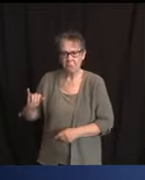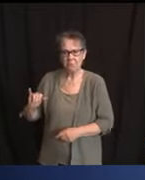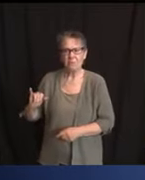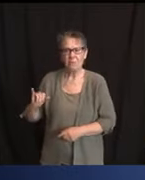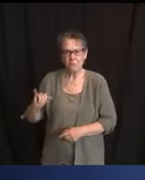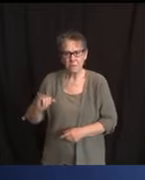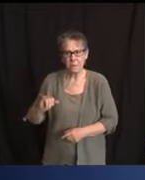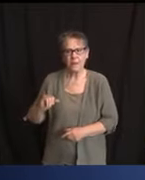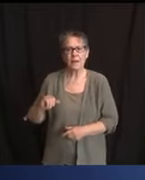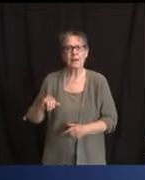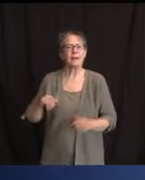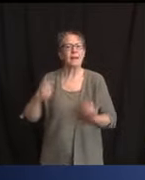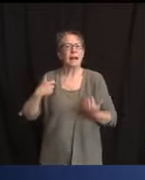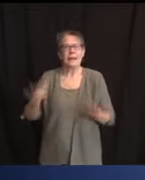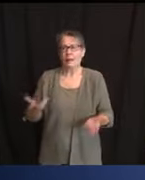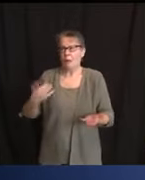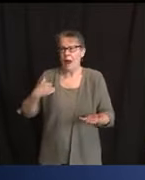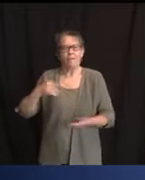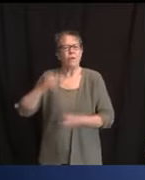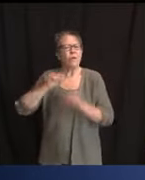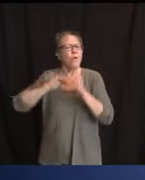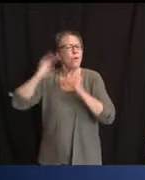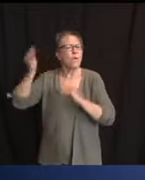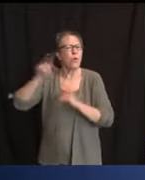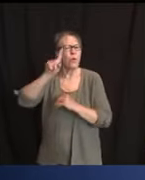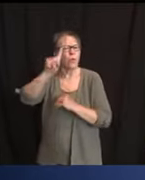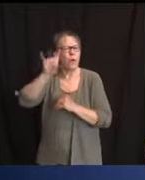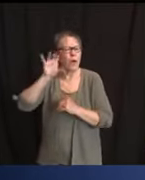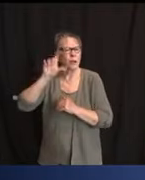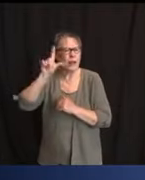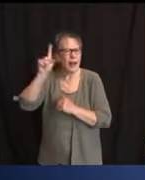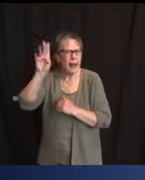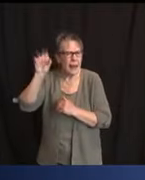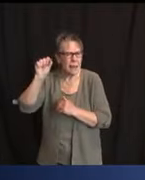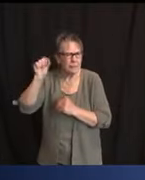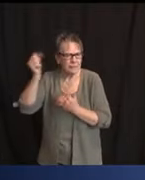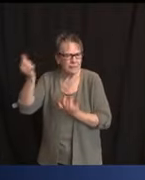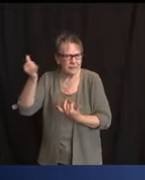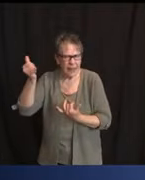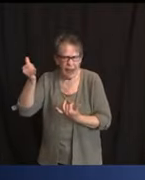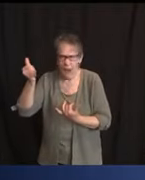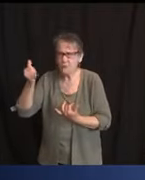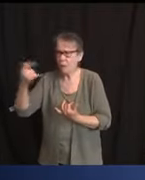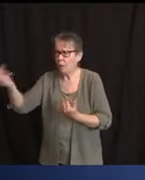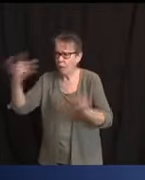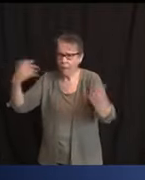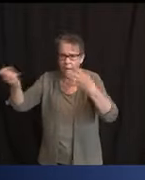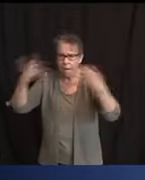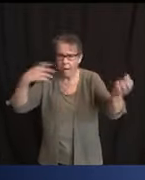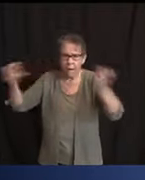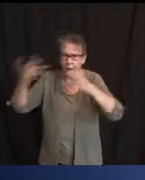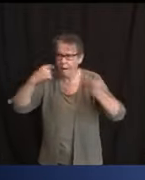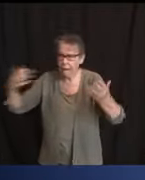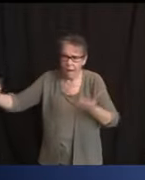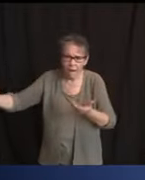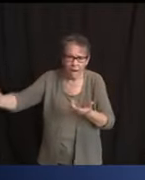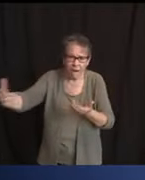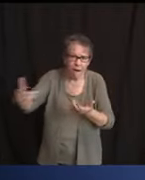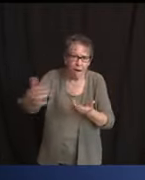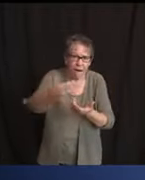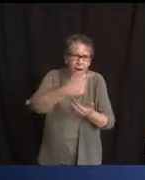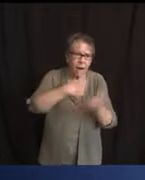for sure whether every one of those labs is sending you every result. And that's why we have tended to stick with those major labs when it came to figuring